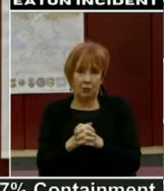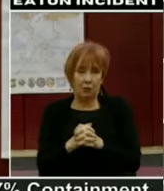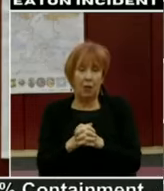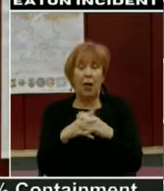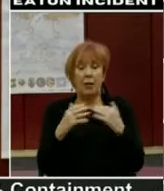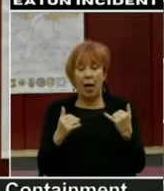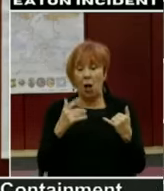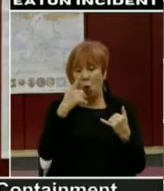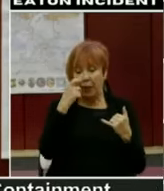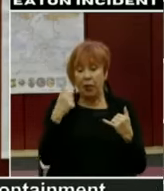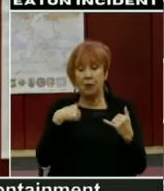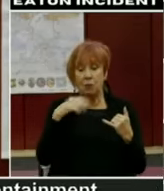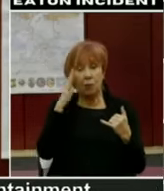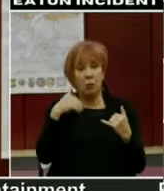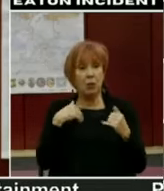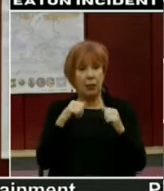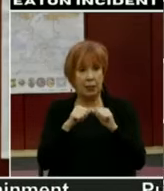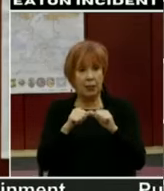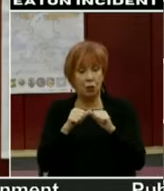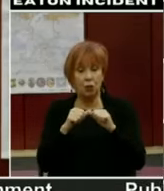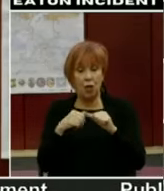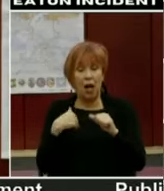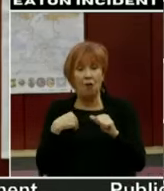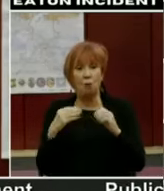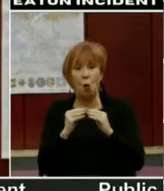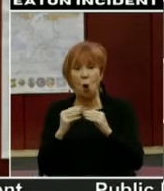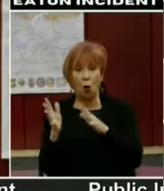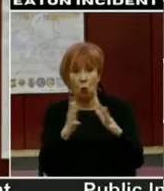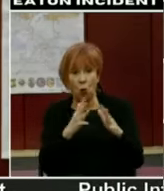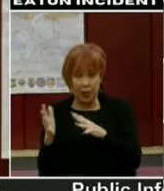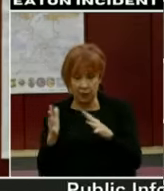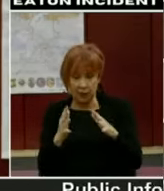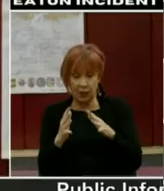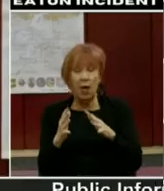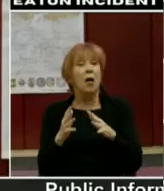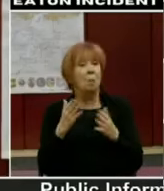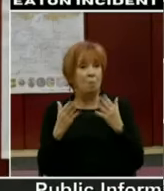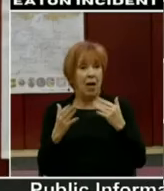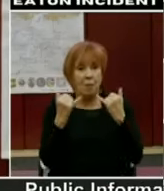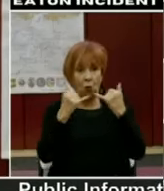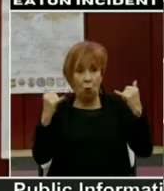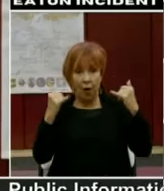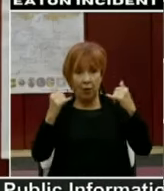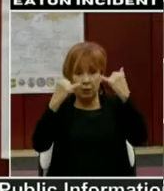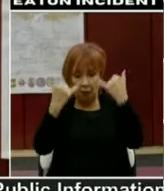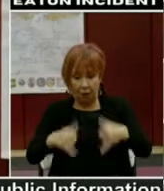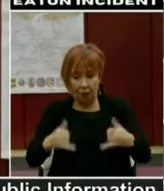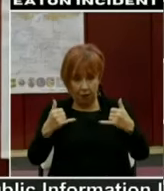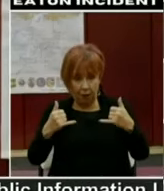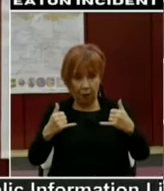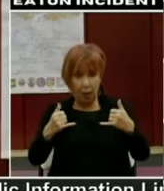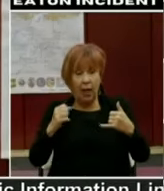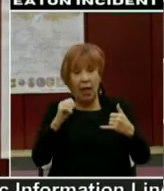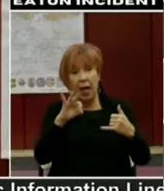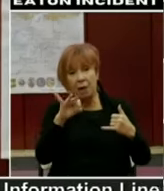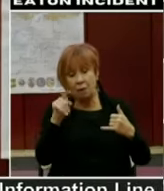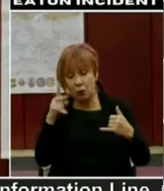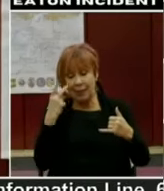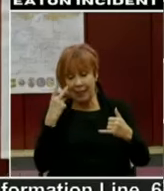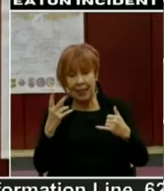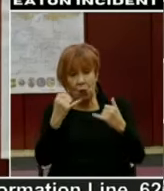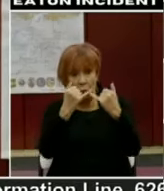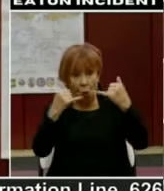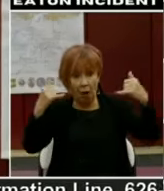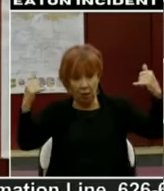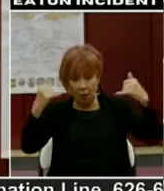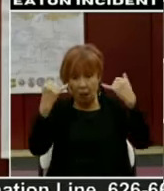winds, additional red flag days, treat any downed wire that you may see as though it's live and stay away, and please call 911.